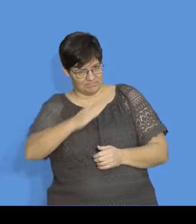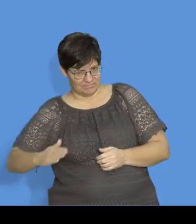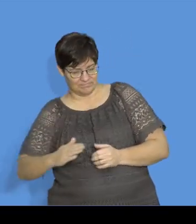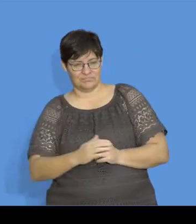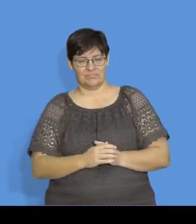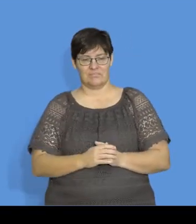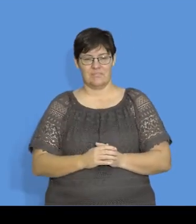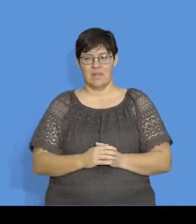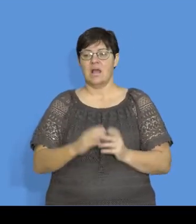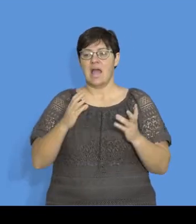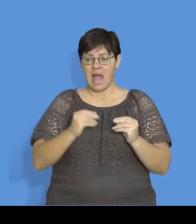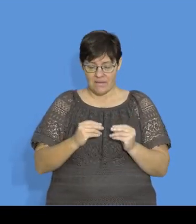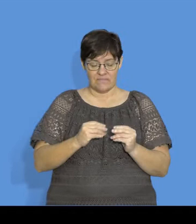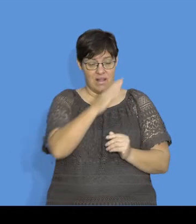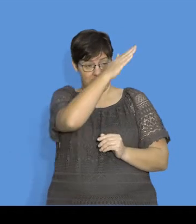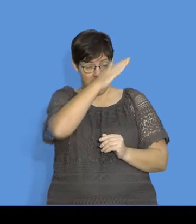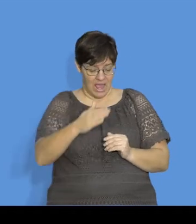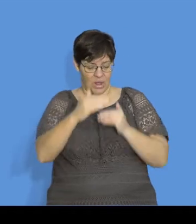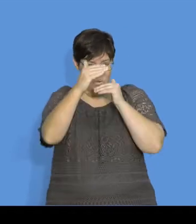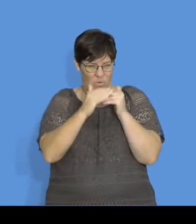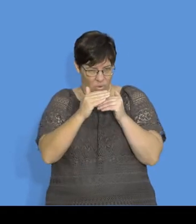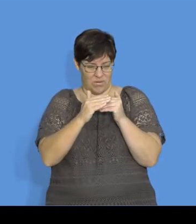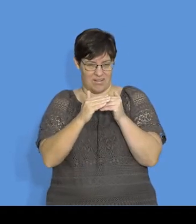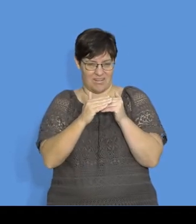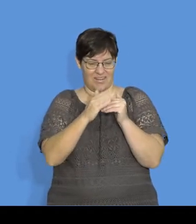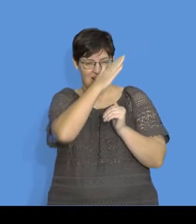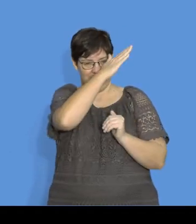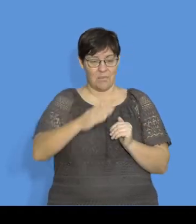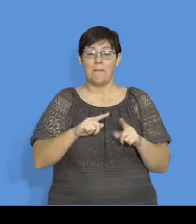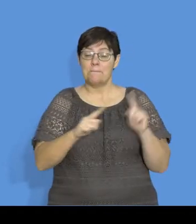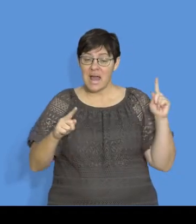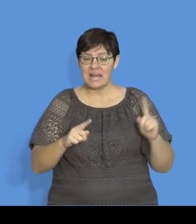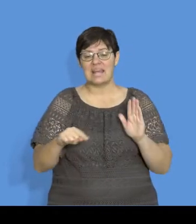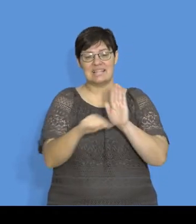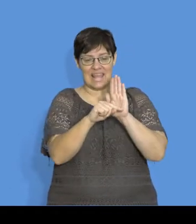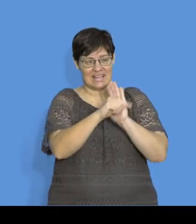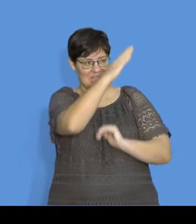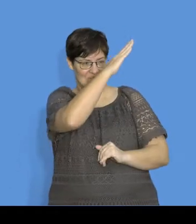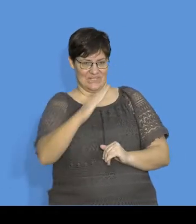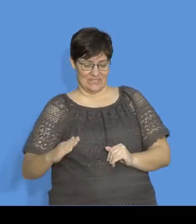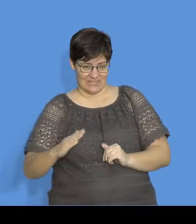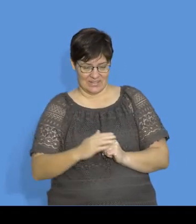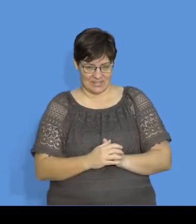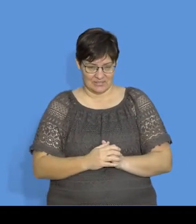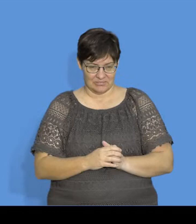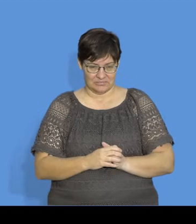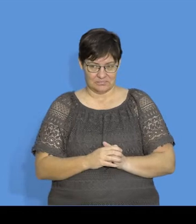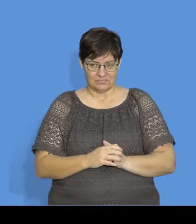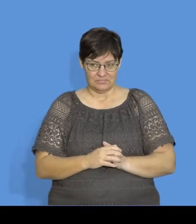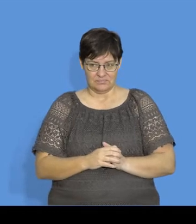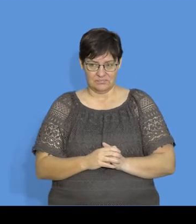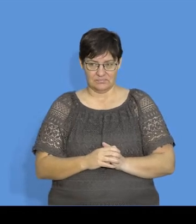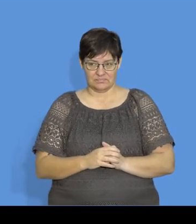that. The points lie close to the straight line with a negative gradient. Remember, a negative gradient, it's a